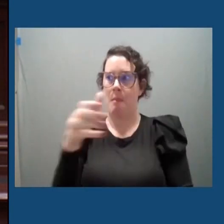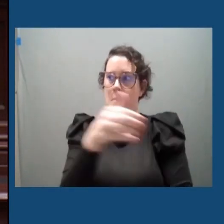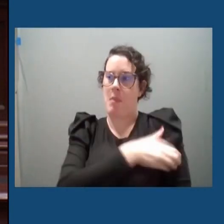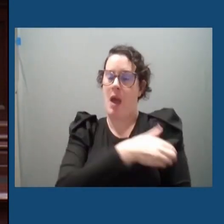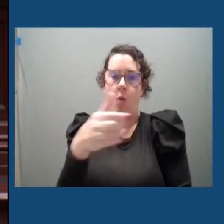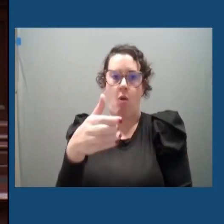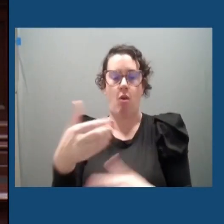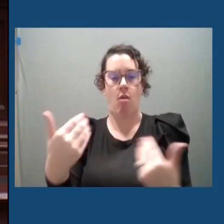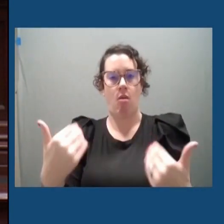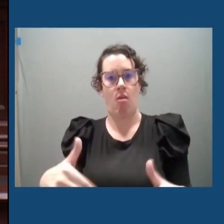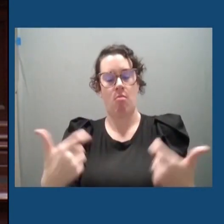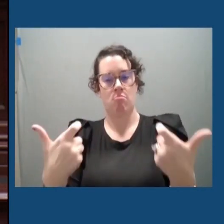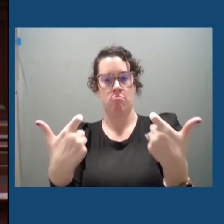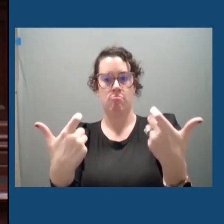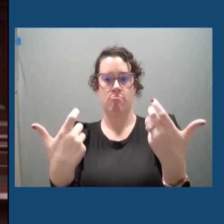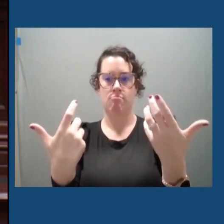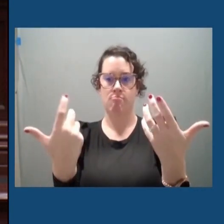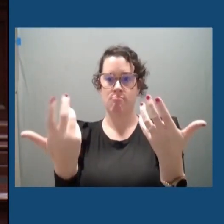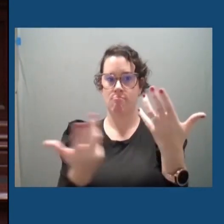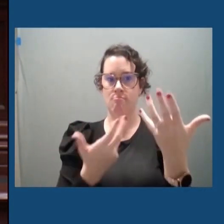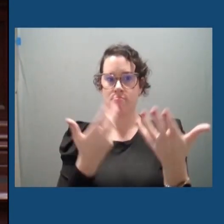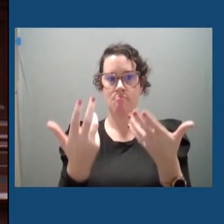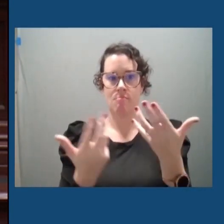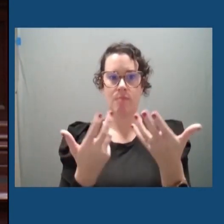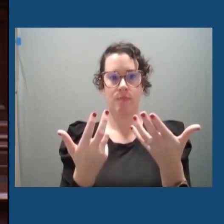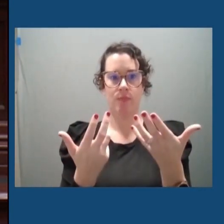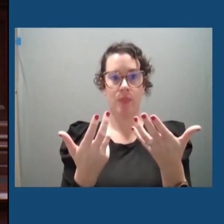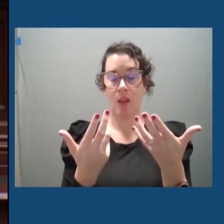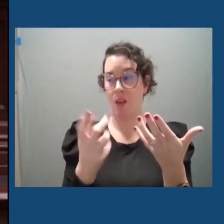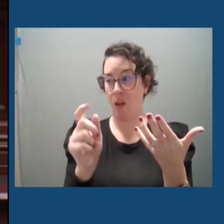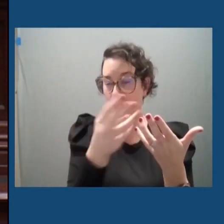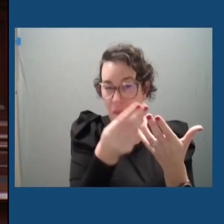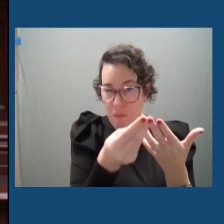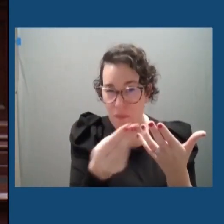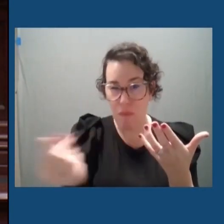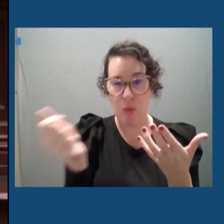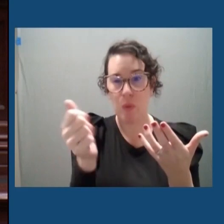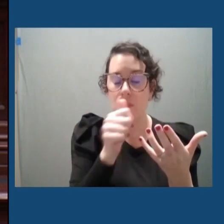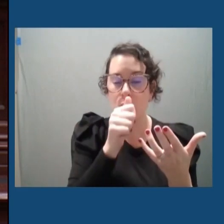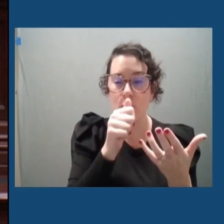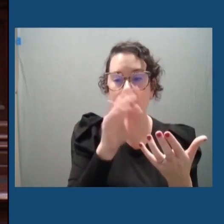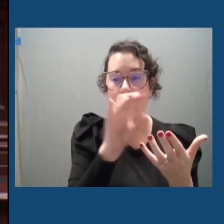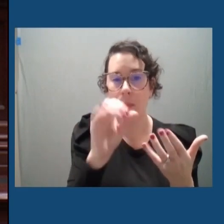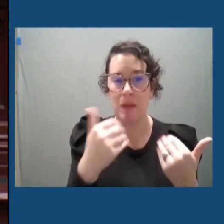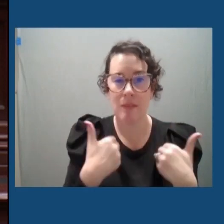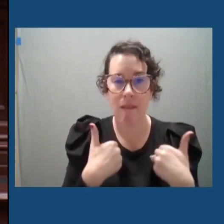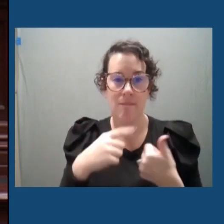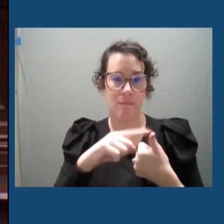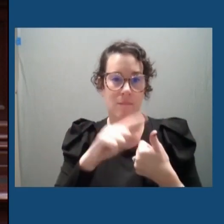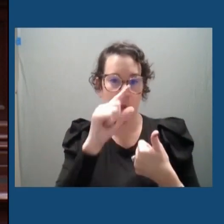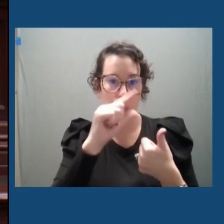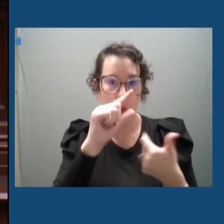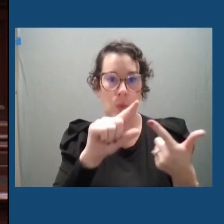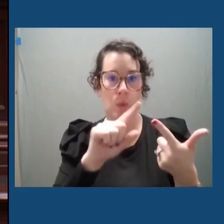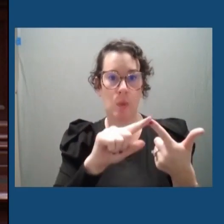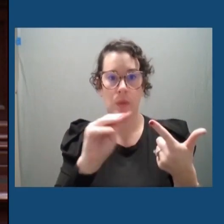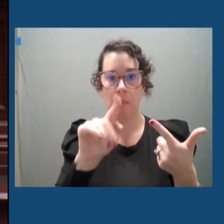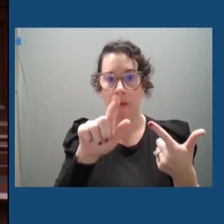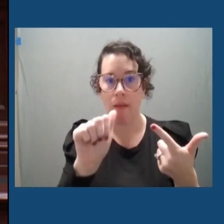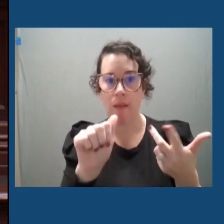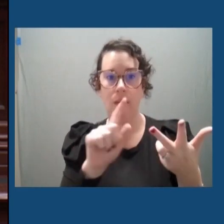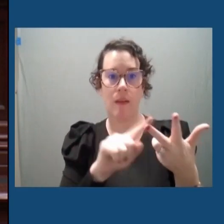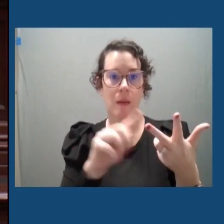AI, but they're currently in the hands of just a handful of private companies. Google, Meta,